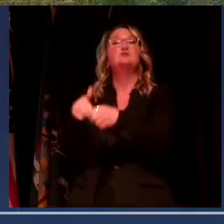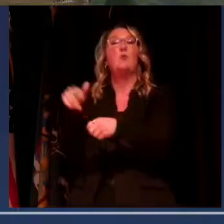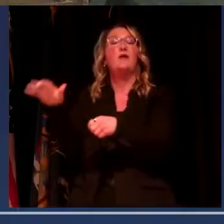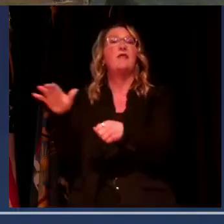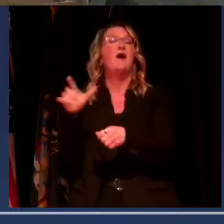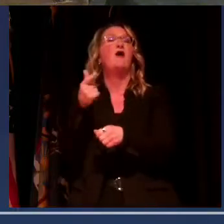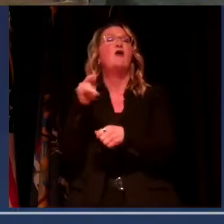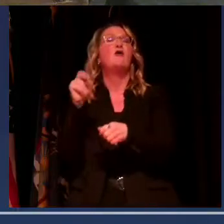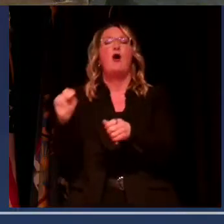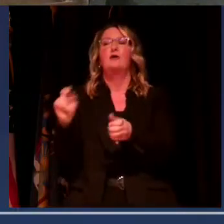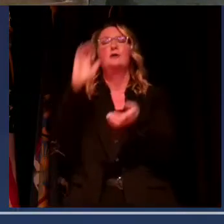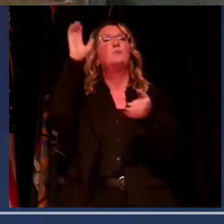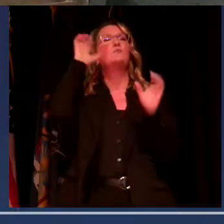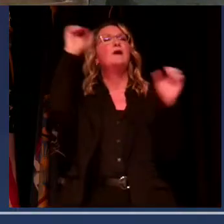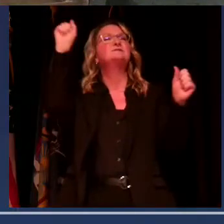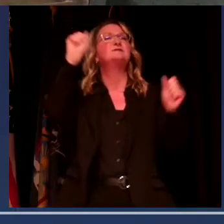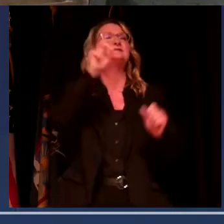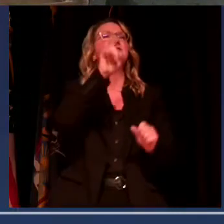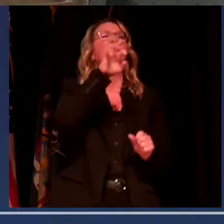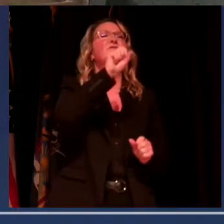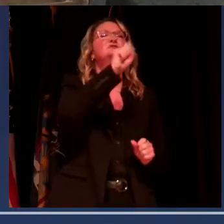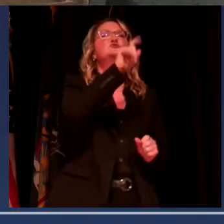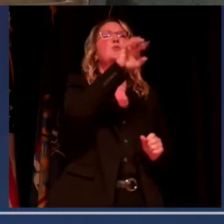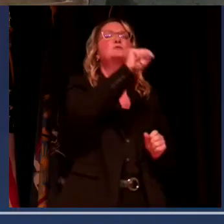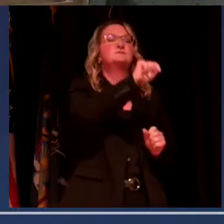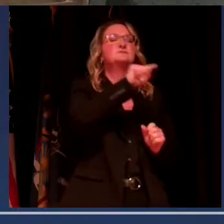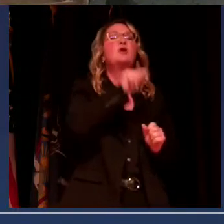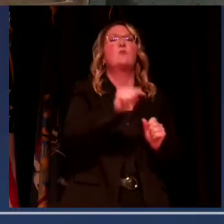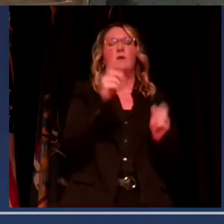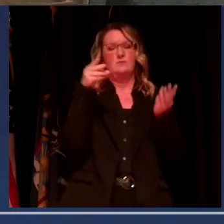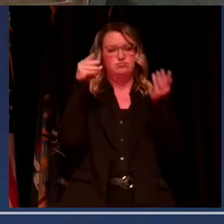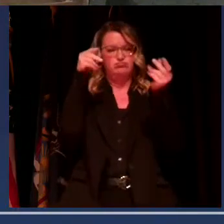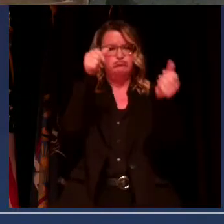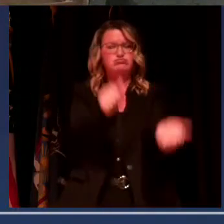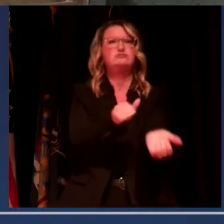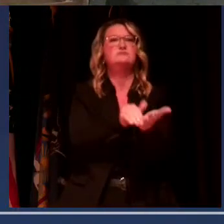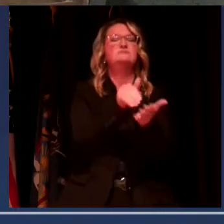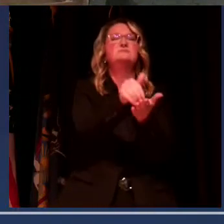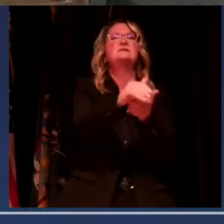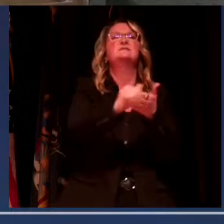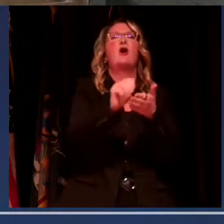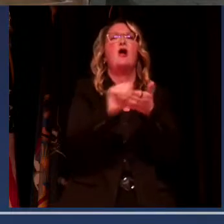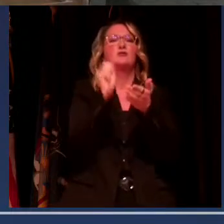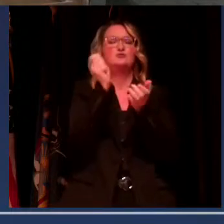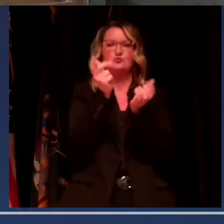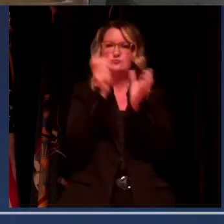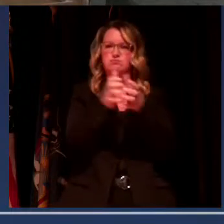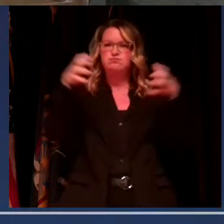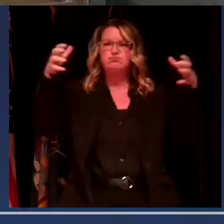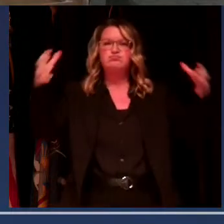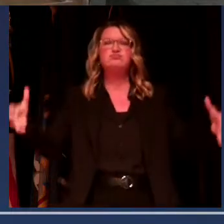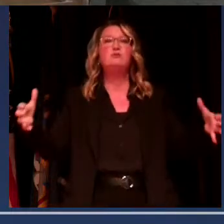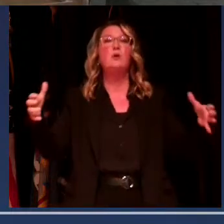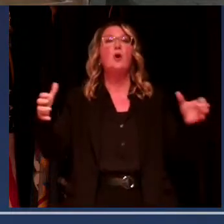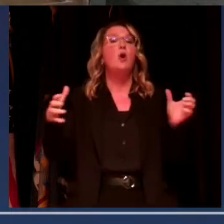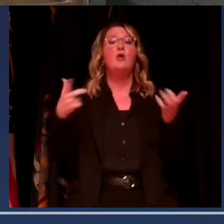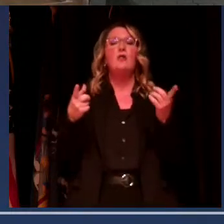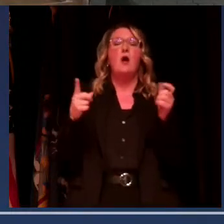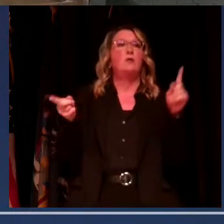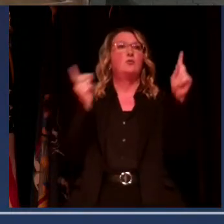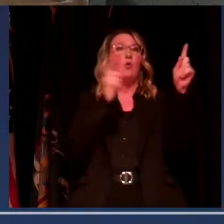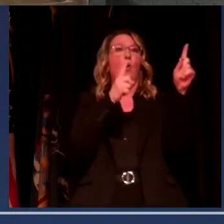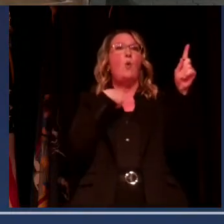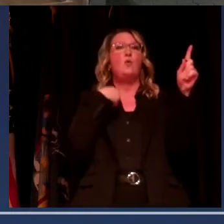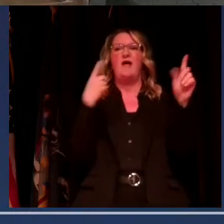President David Swartz to announce the county would invest millions of dollars in a project to greatly expand the facility, primarily to increase